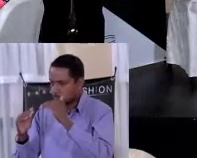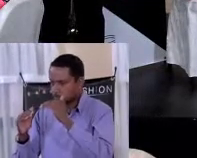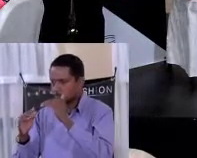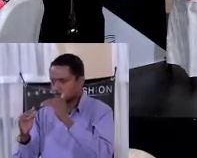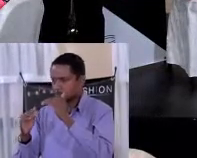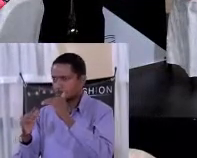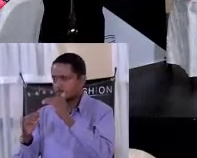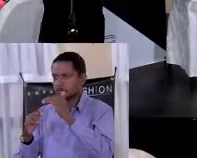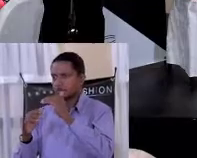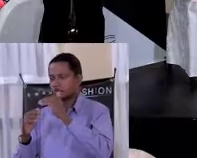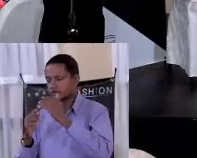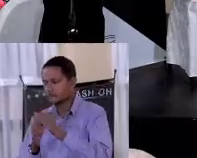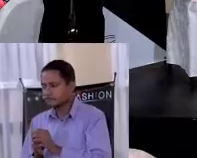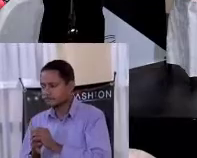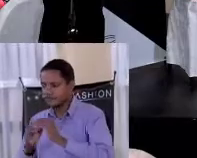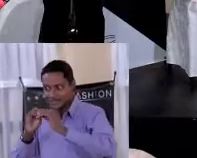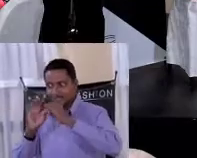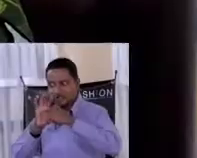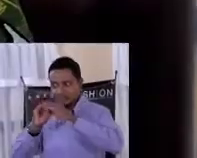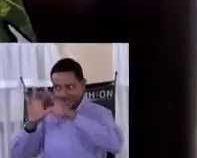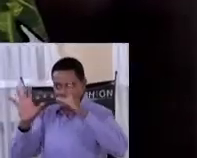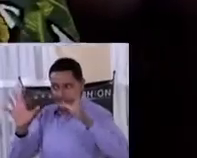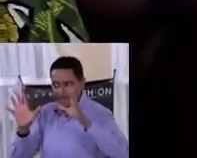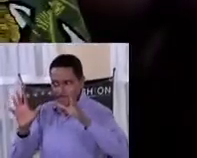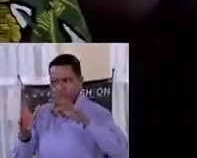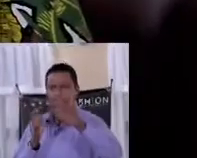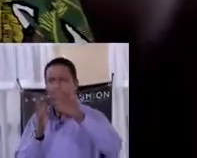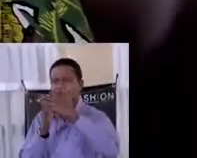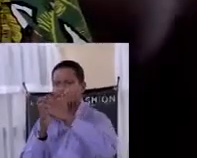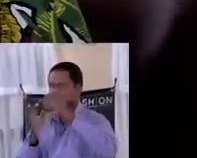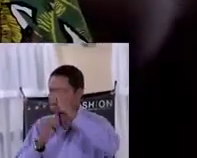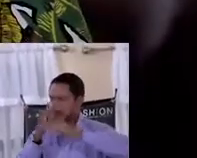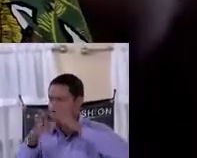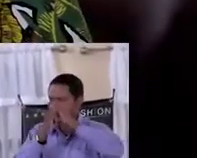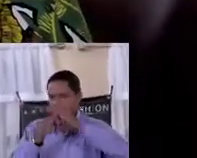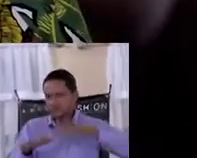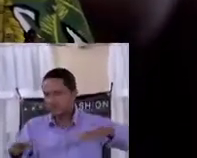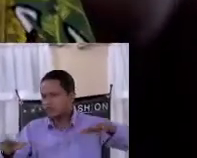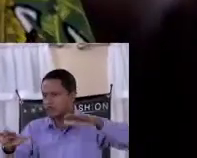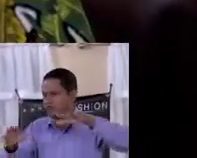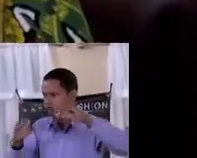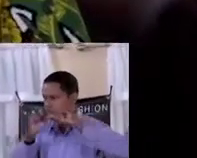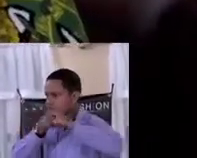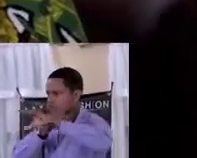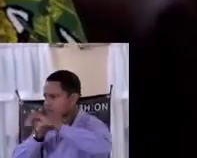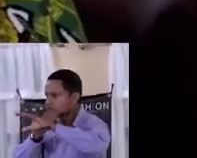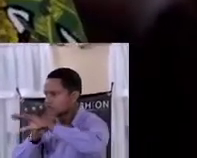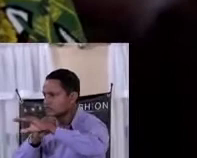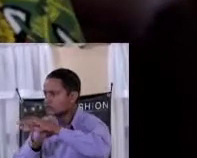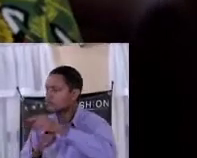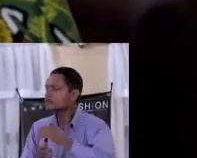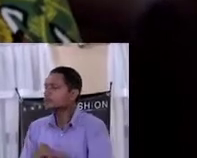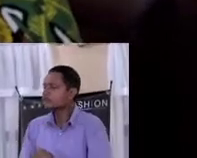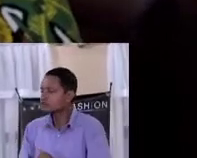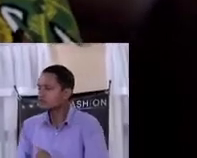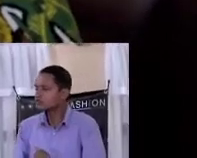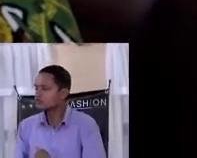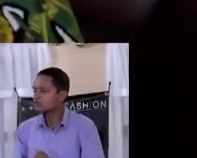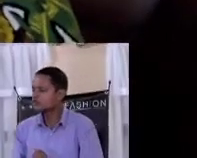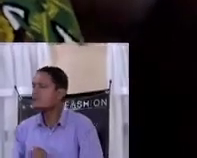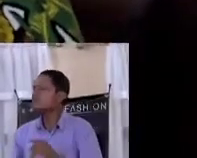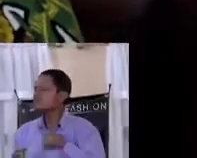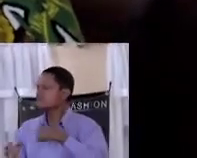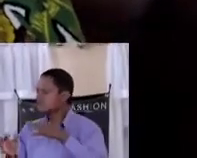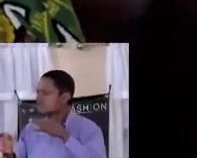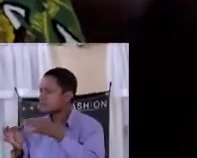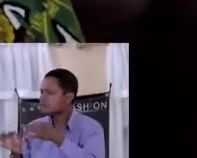fitting in when you go into the international market. You want to fit in for all the right reasons, but you want to stand out for all the right reasons. So let me